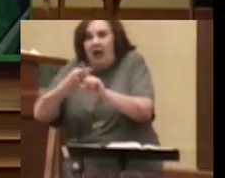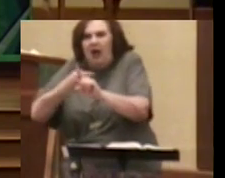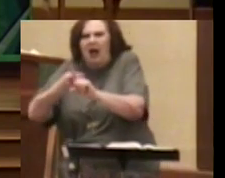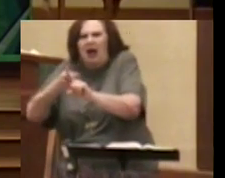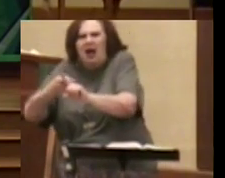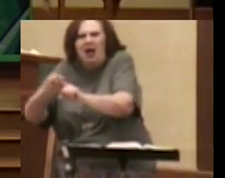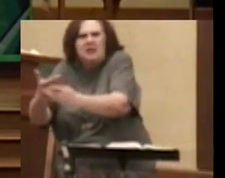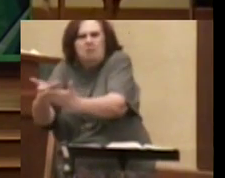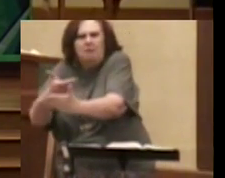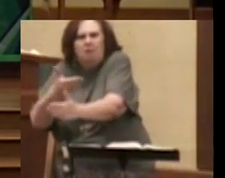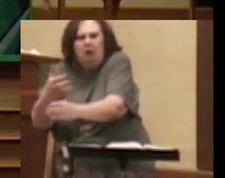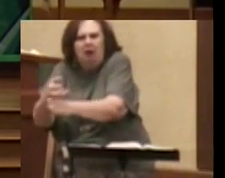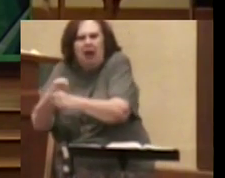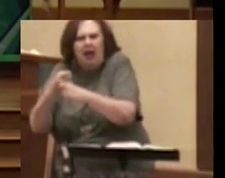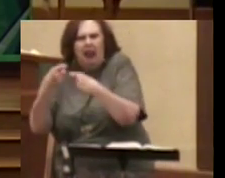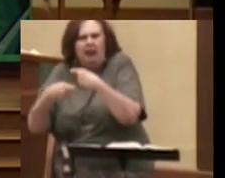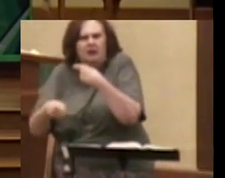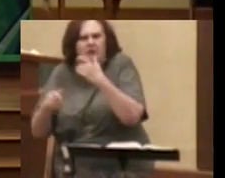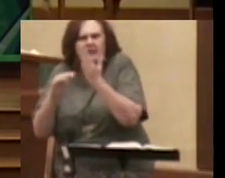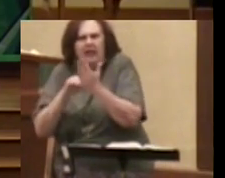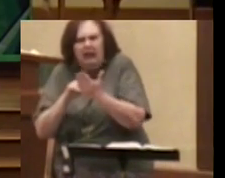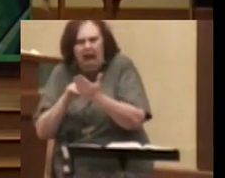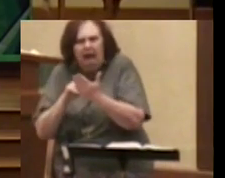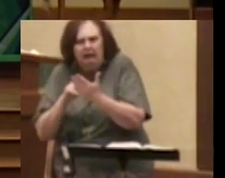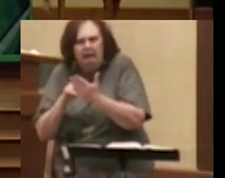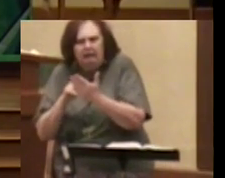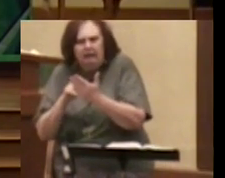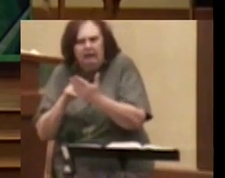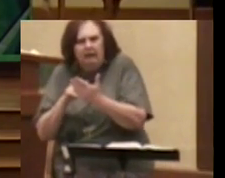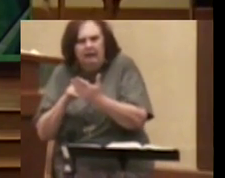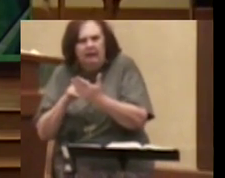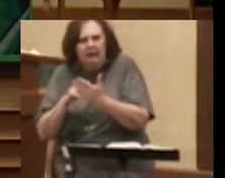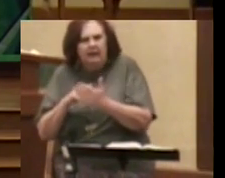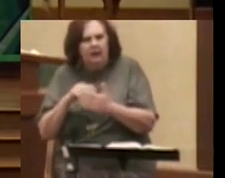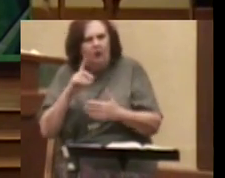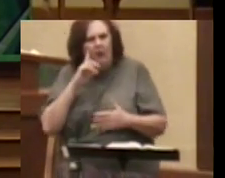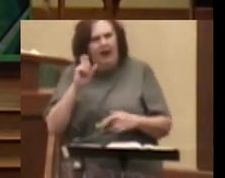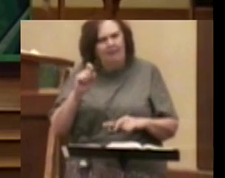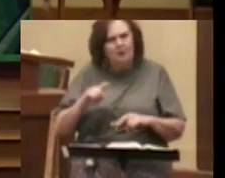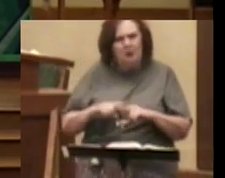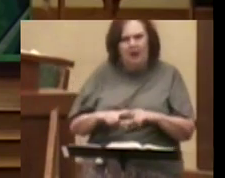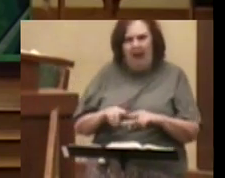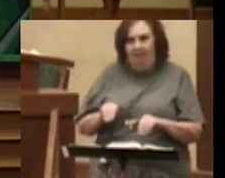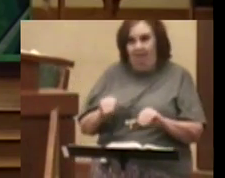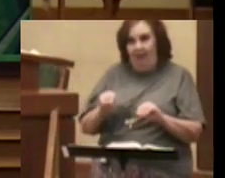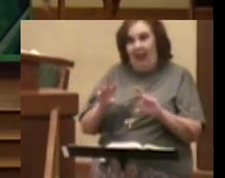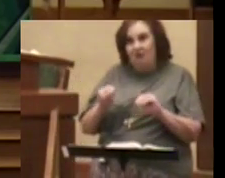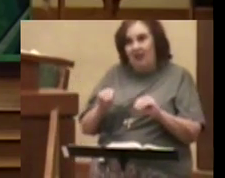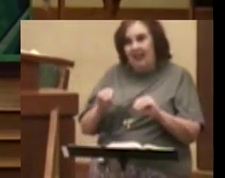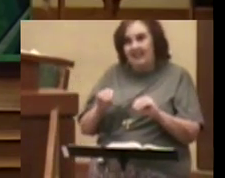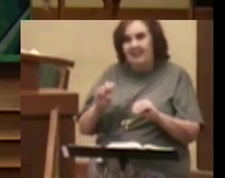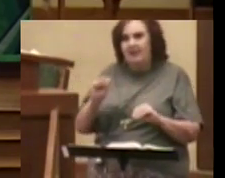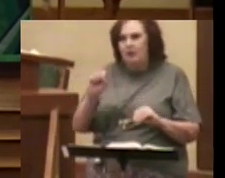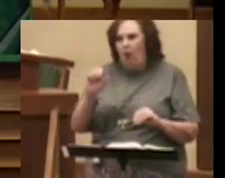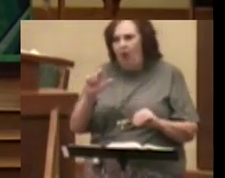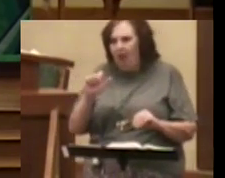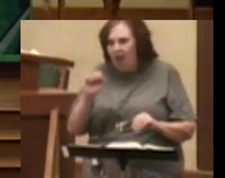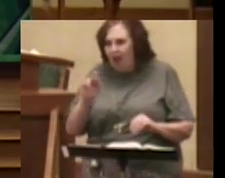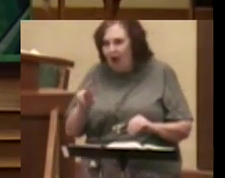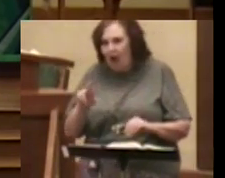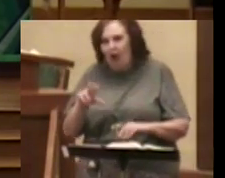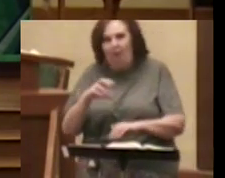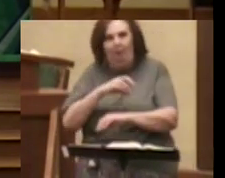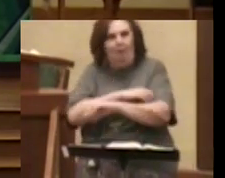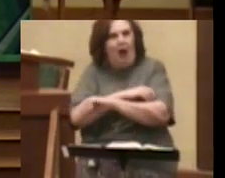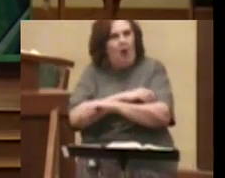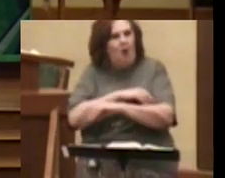restored for people. In order to find light, they would have to rely on flashlights and solar-powered lights